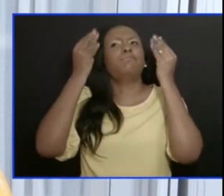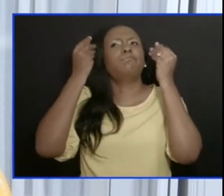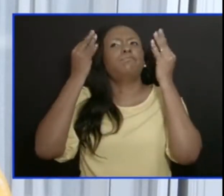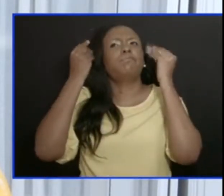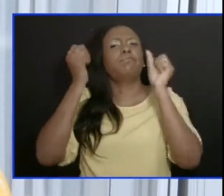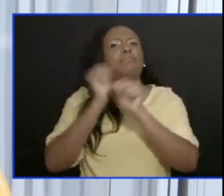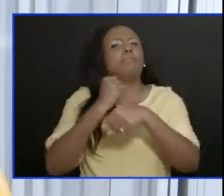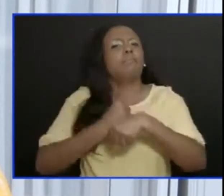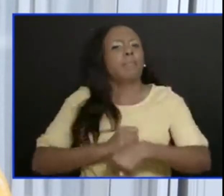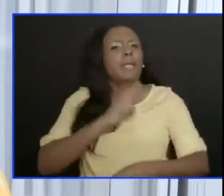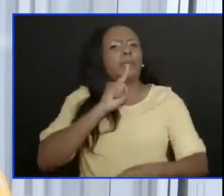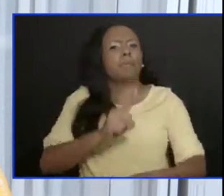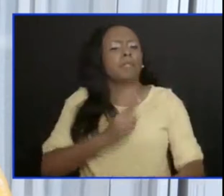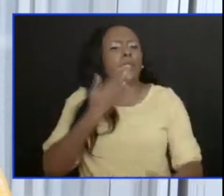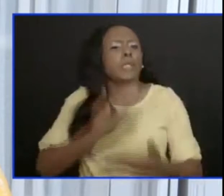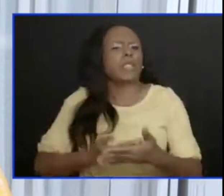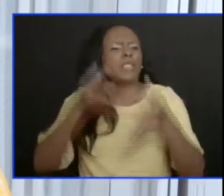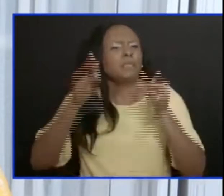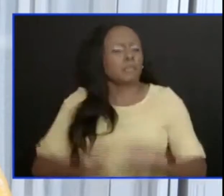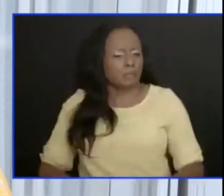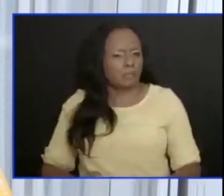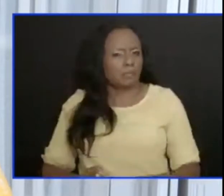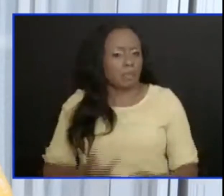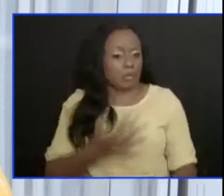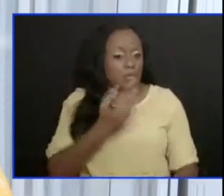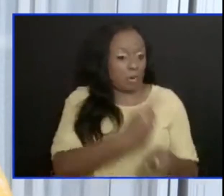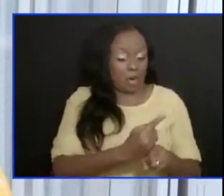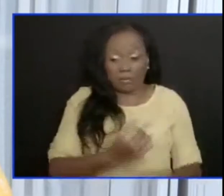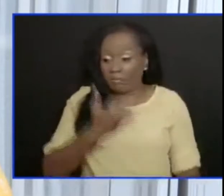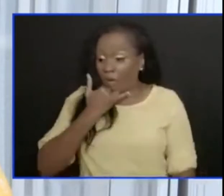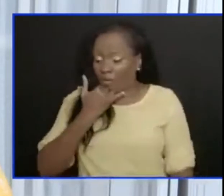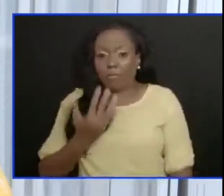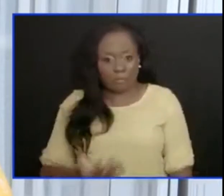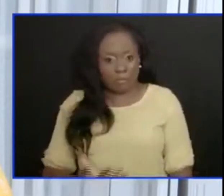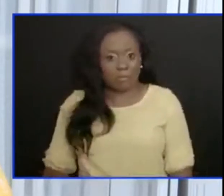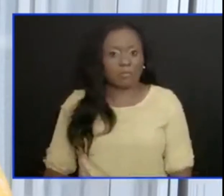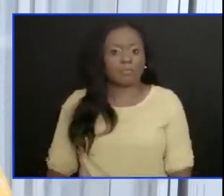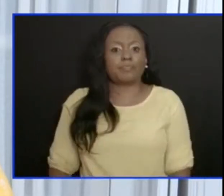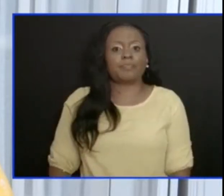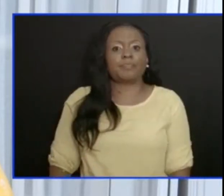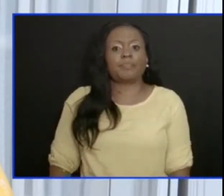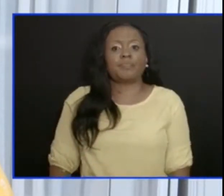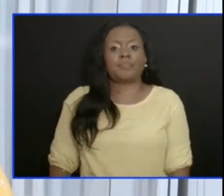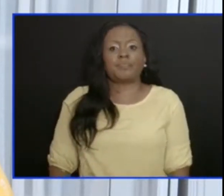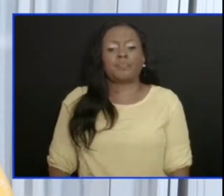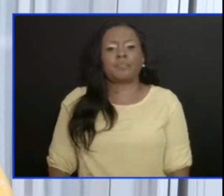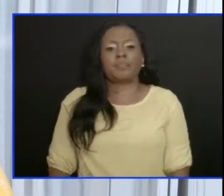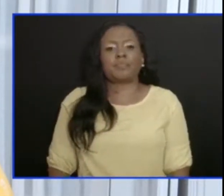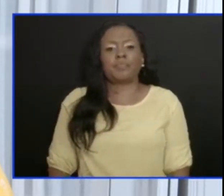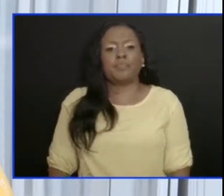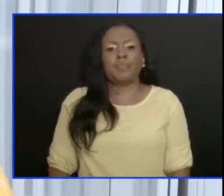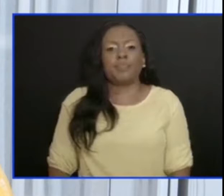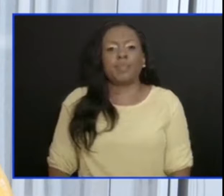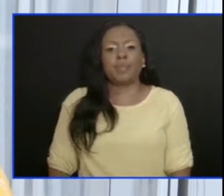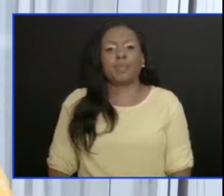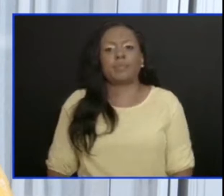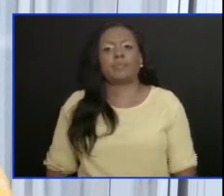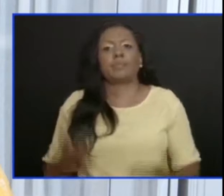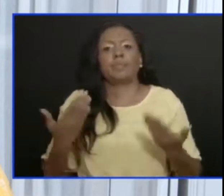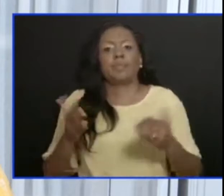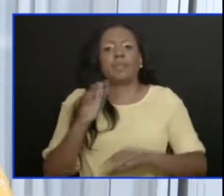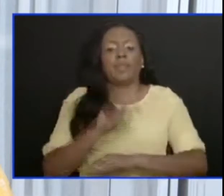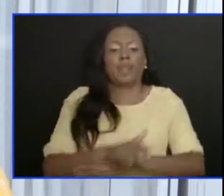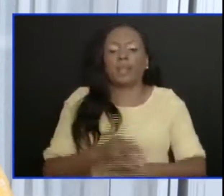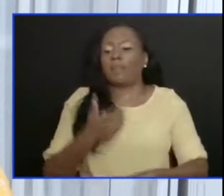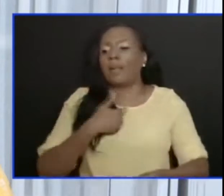yet time-tested and proven. Accordingly, I speak to you this evening as Prime Minister of a country on the cusp